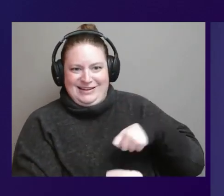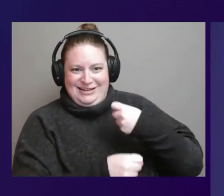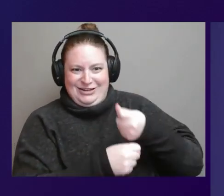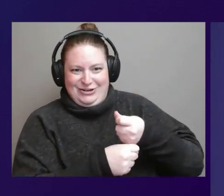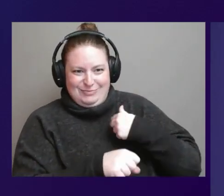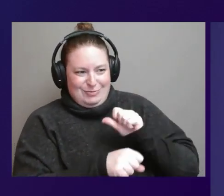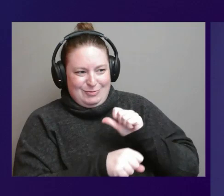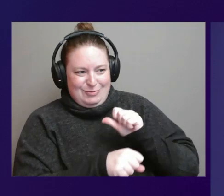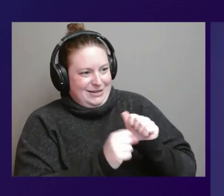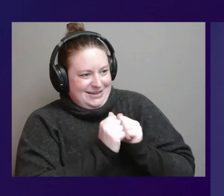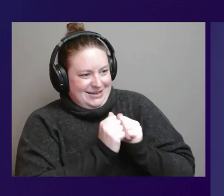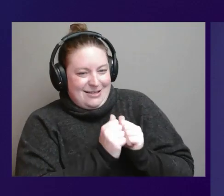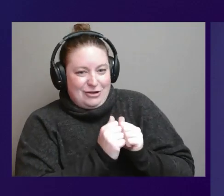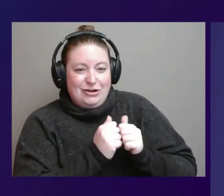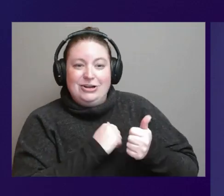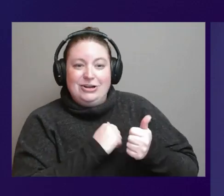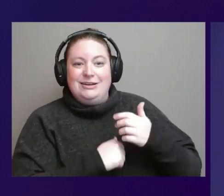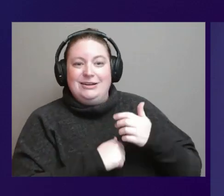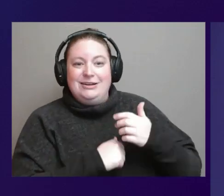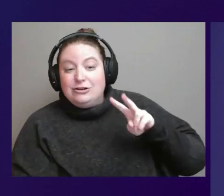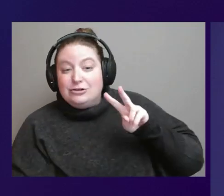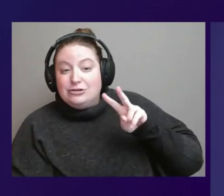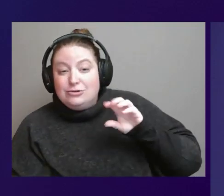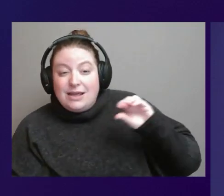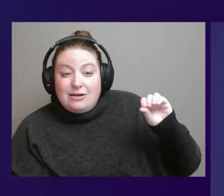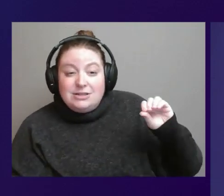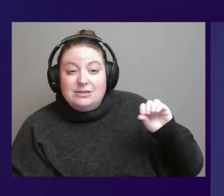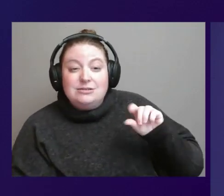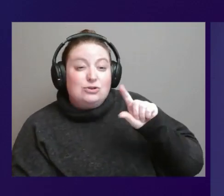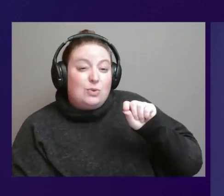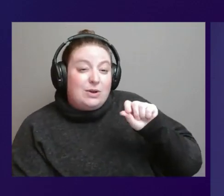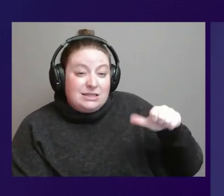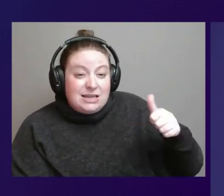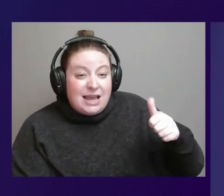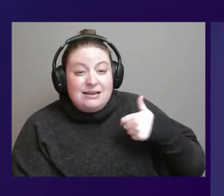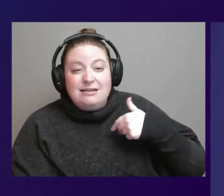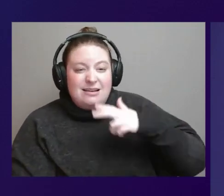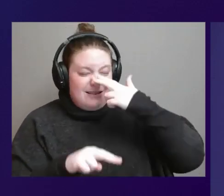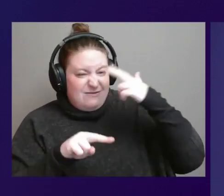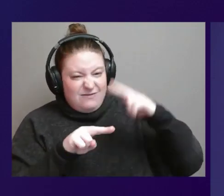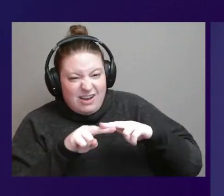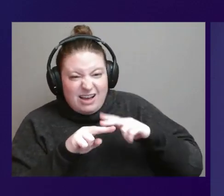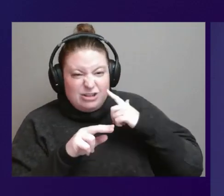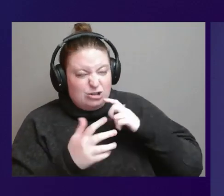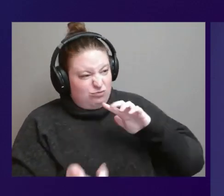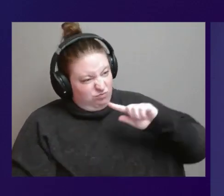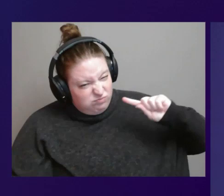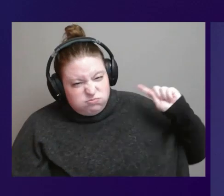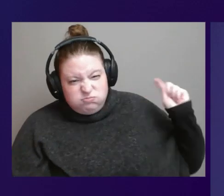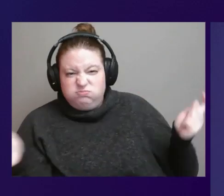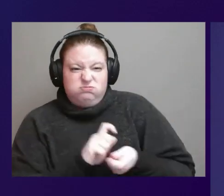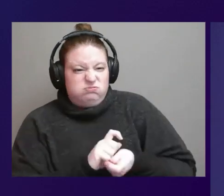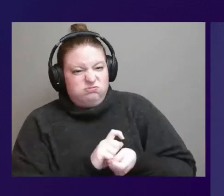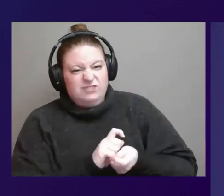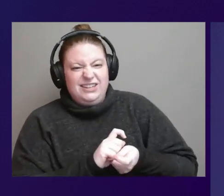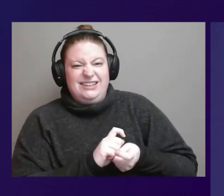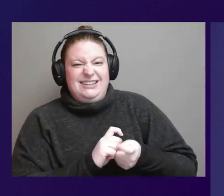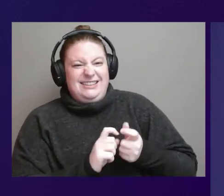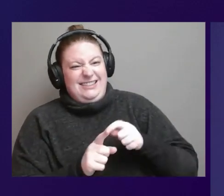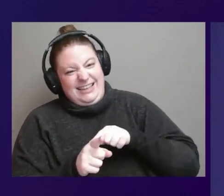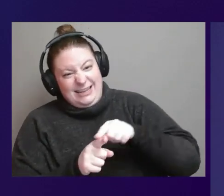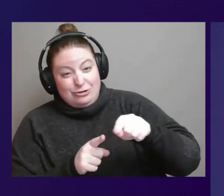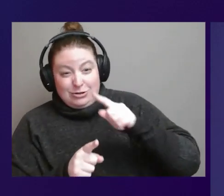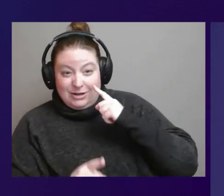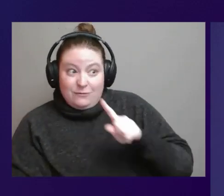late 2000s and early 2010s were a really fun time of kind of overhauling the entire industry when it comes to virtualization of all things.